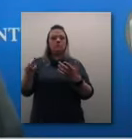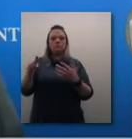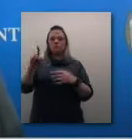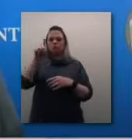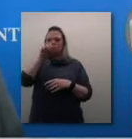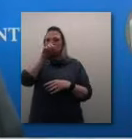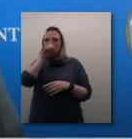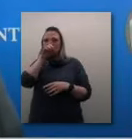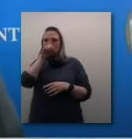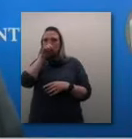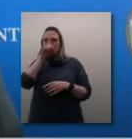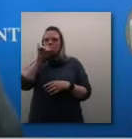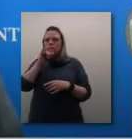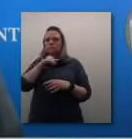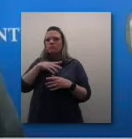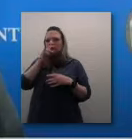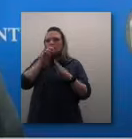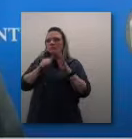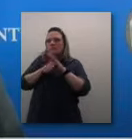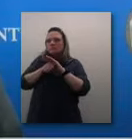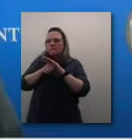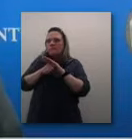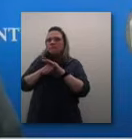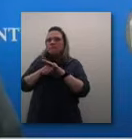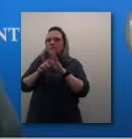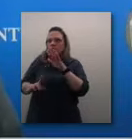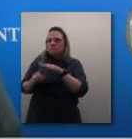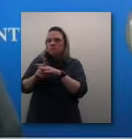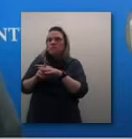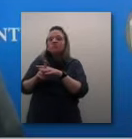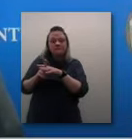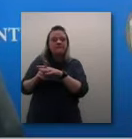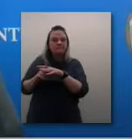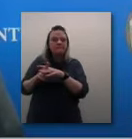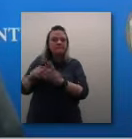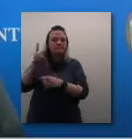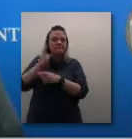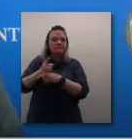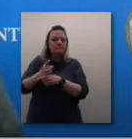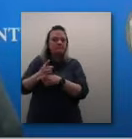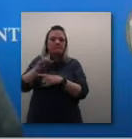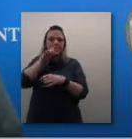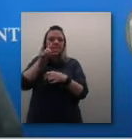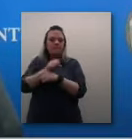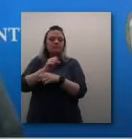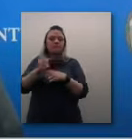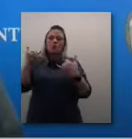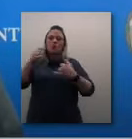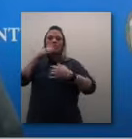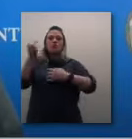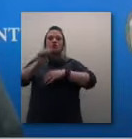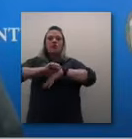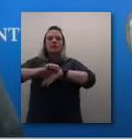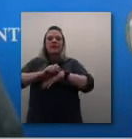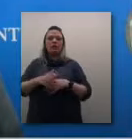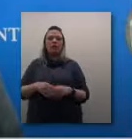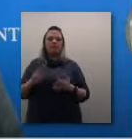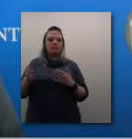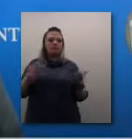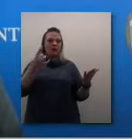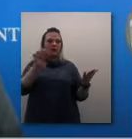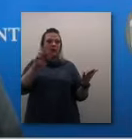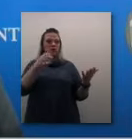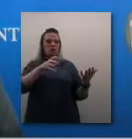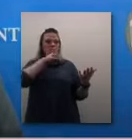undercover, determine that to be correct, and an issue shutting them down was issued by the Department of Health. Dr. Burstein, you want to talk a little bit more